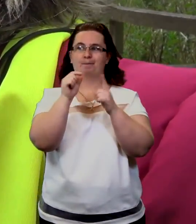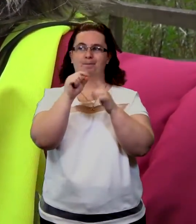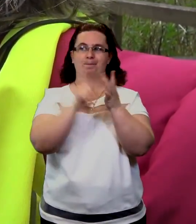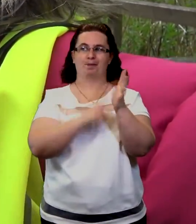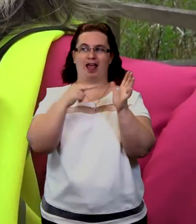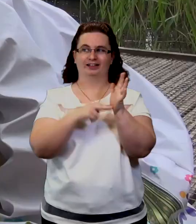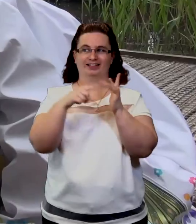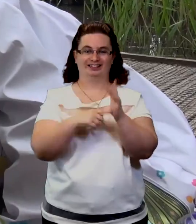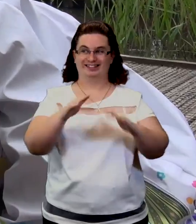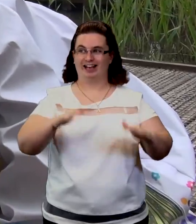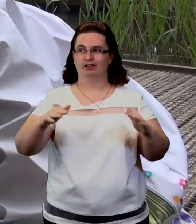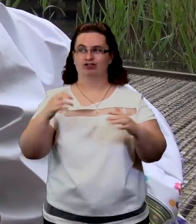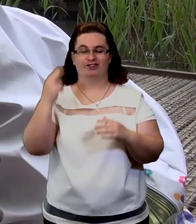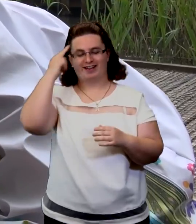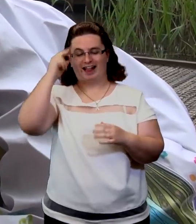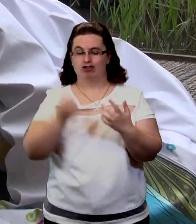in the pond.